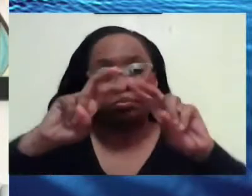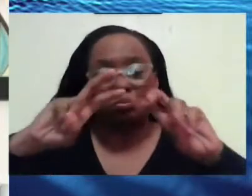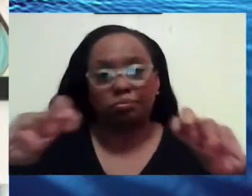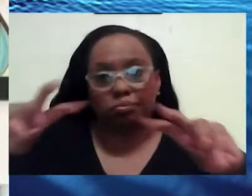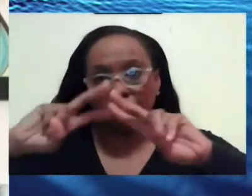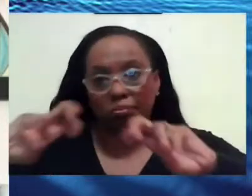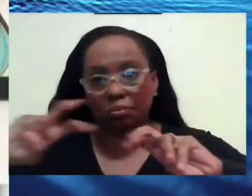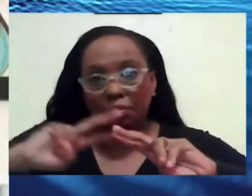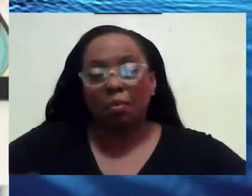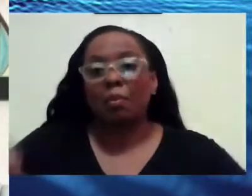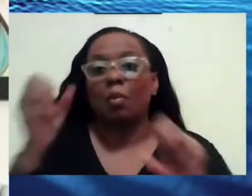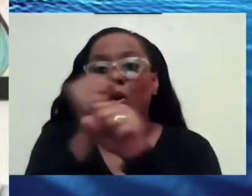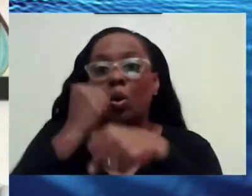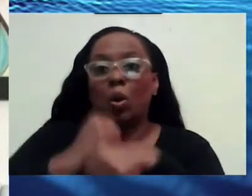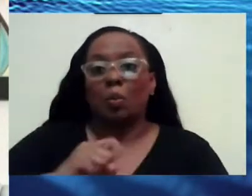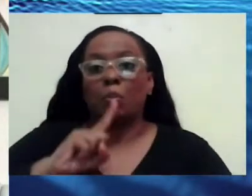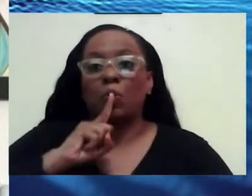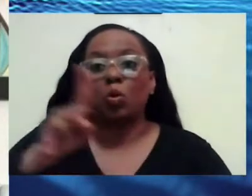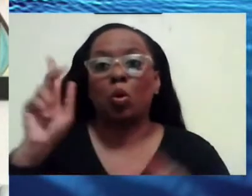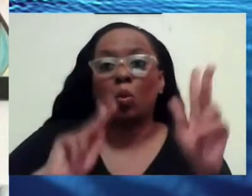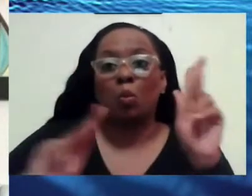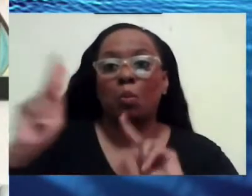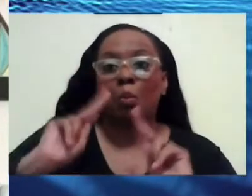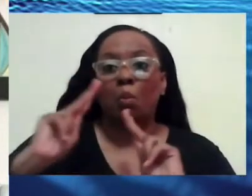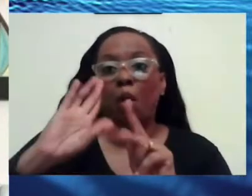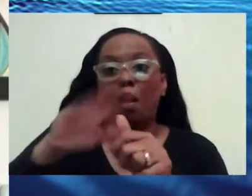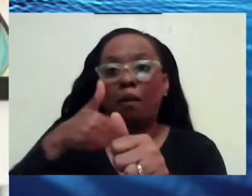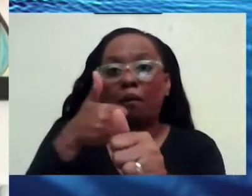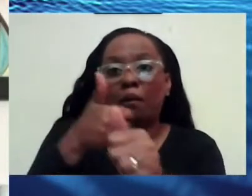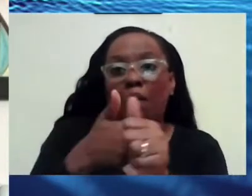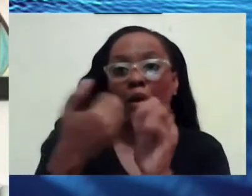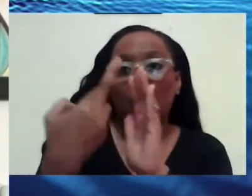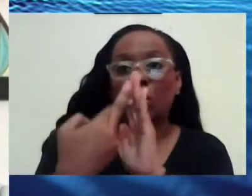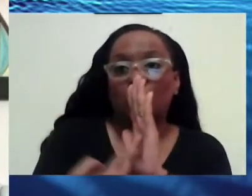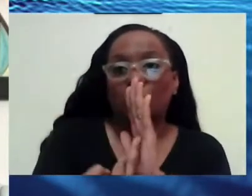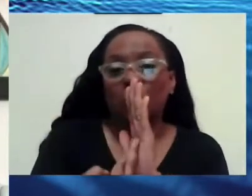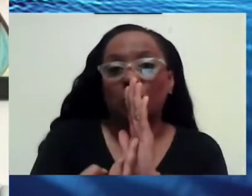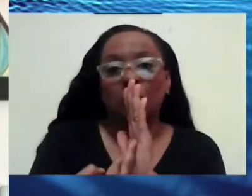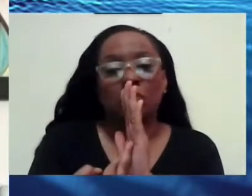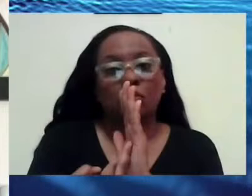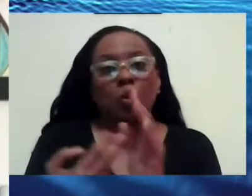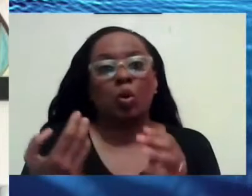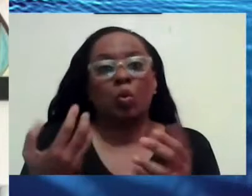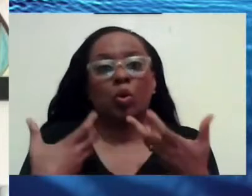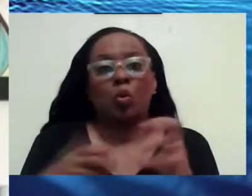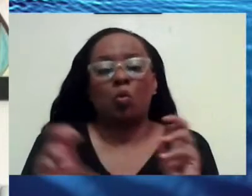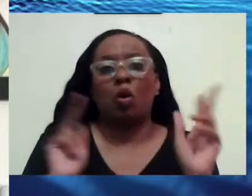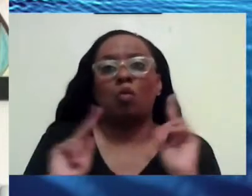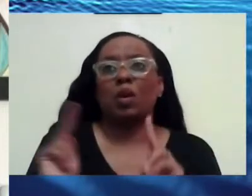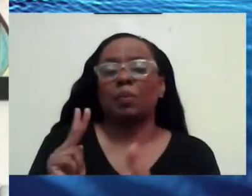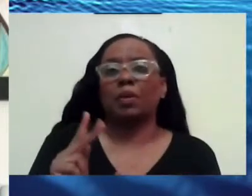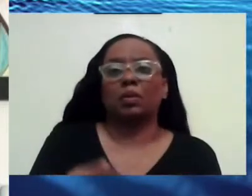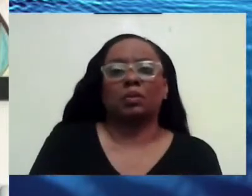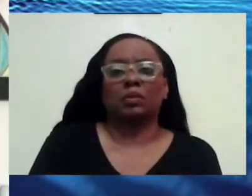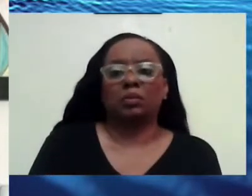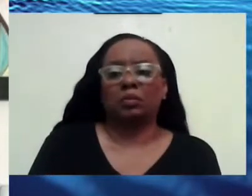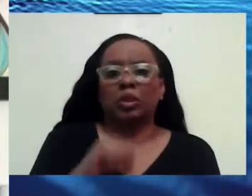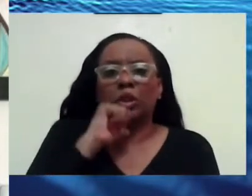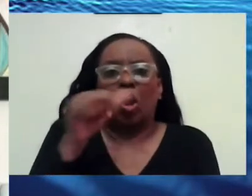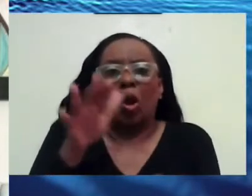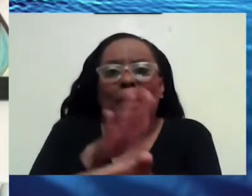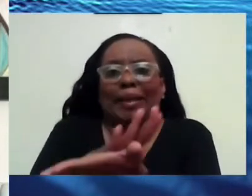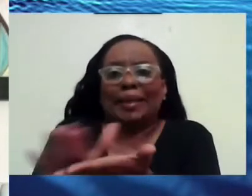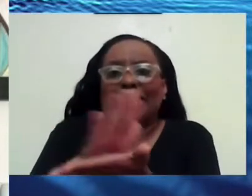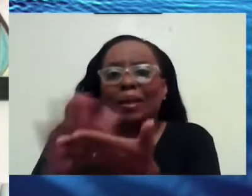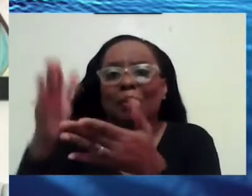is compliance with the protocols. We do not want any shortcuts as it relates to the cleaning and the sanitizing of these premises, whether on the inside or the